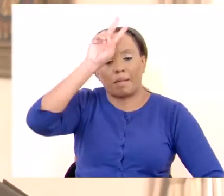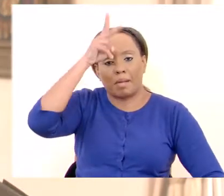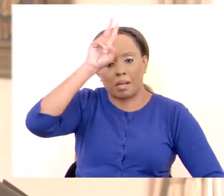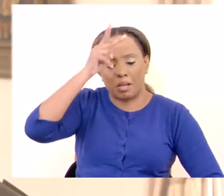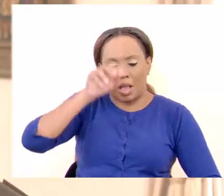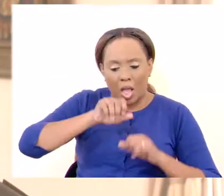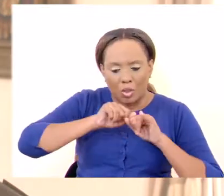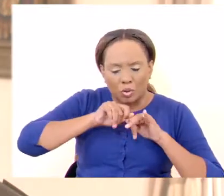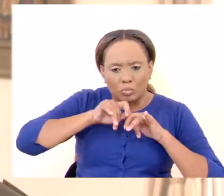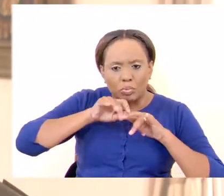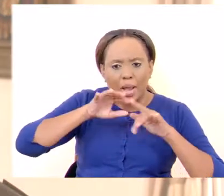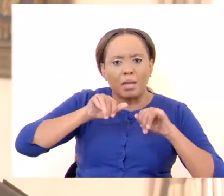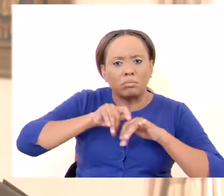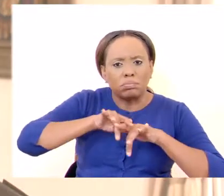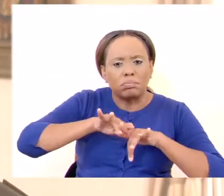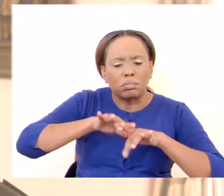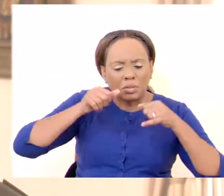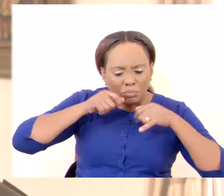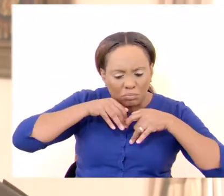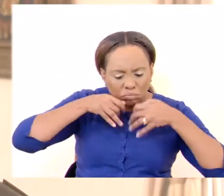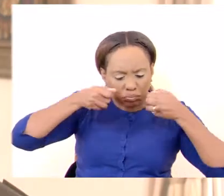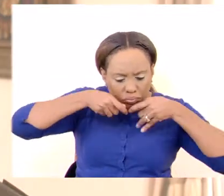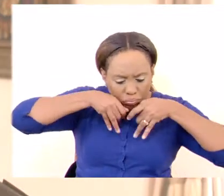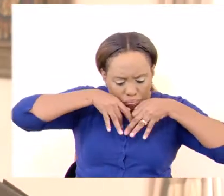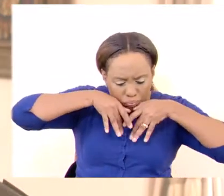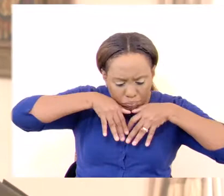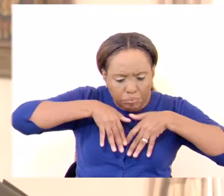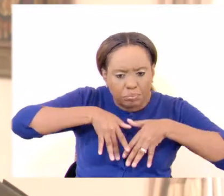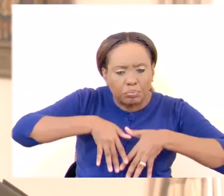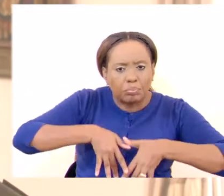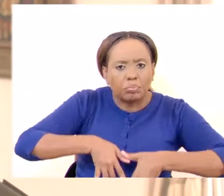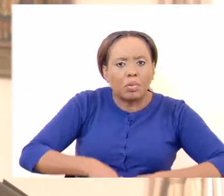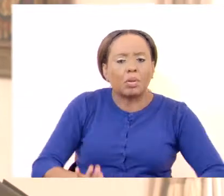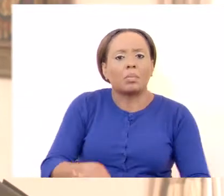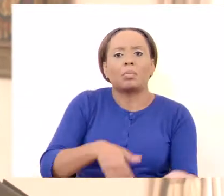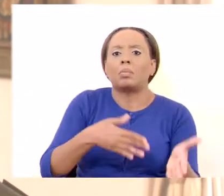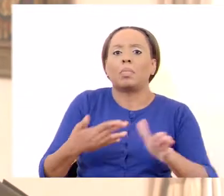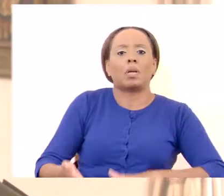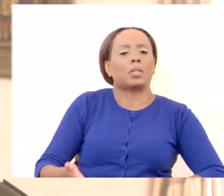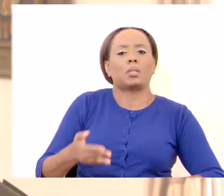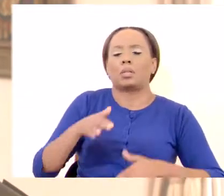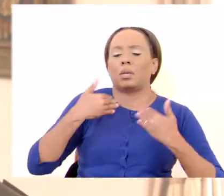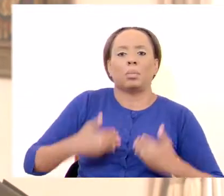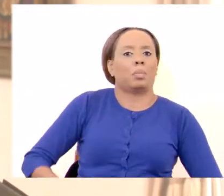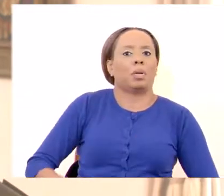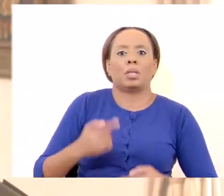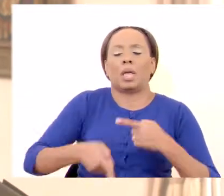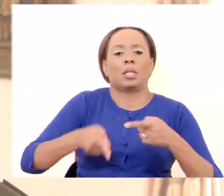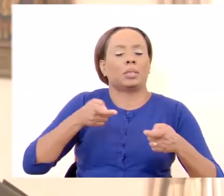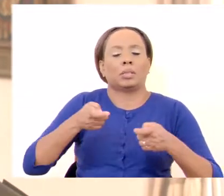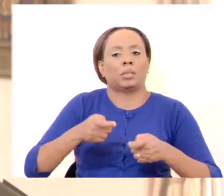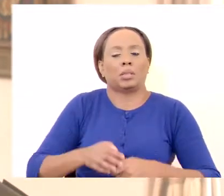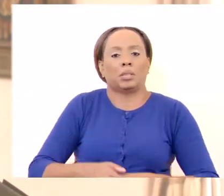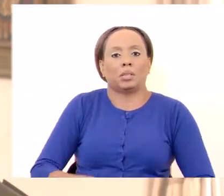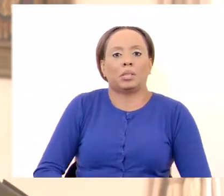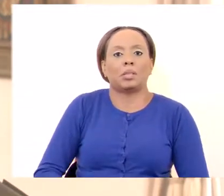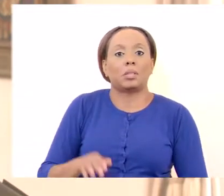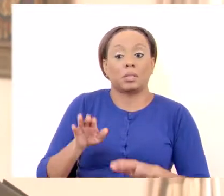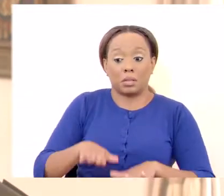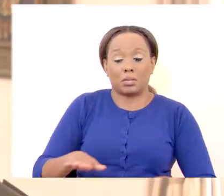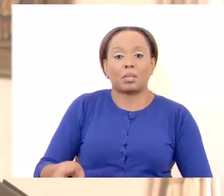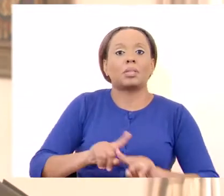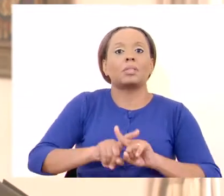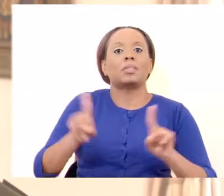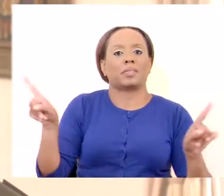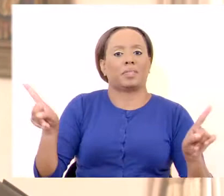their body. They were unable to deal with it, and therefore they passed away. Children are different. Children